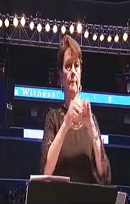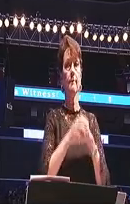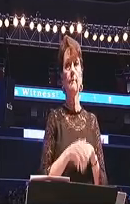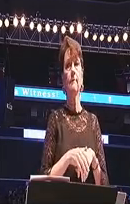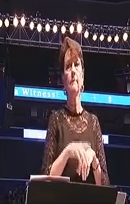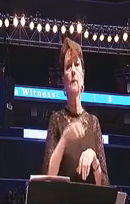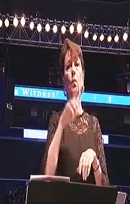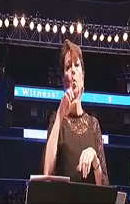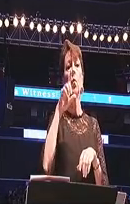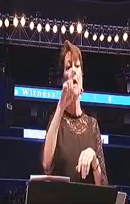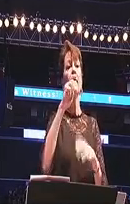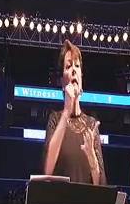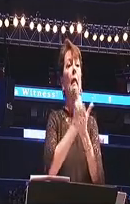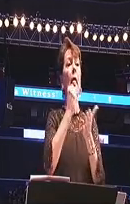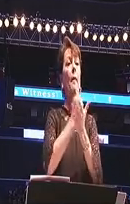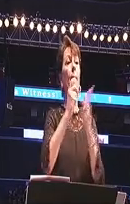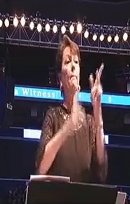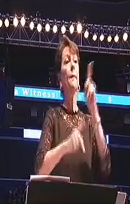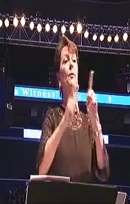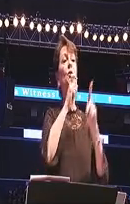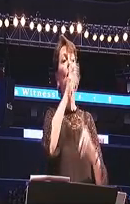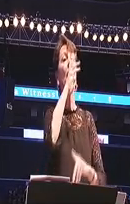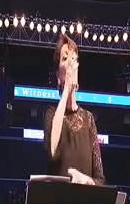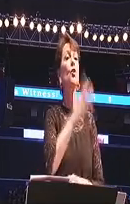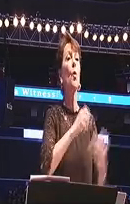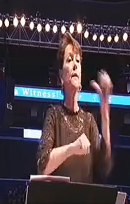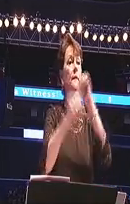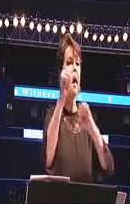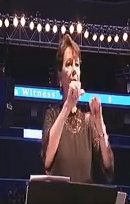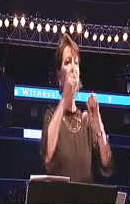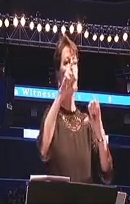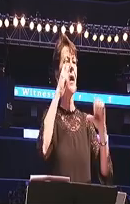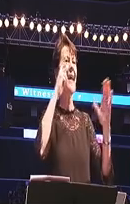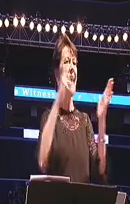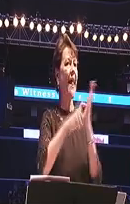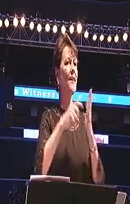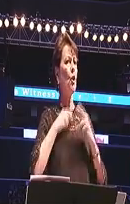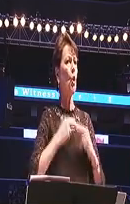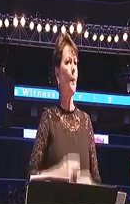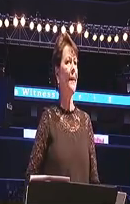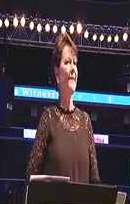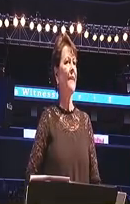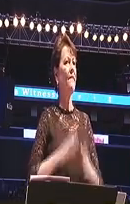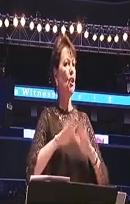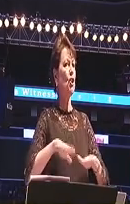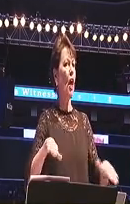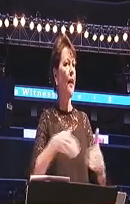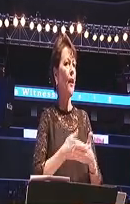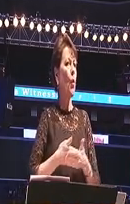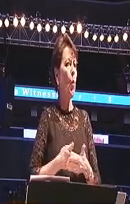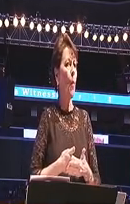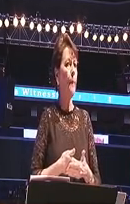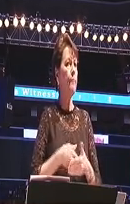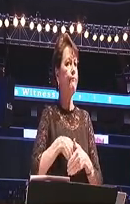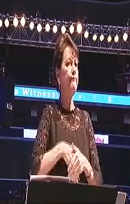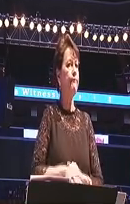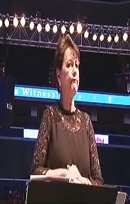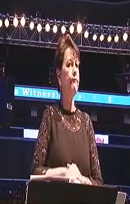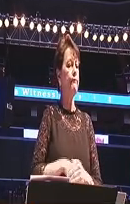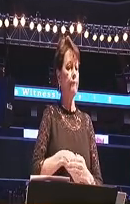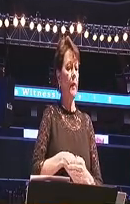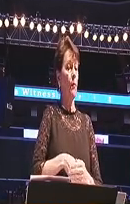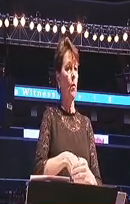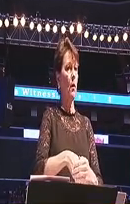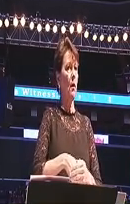deny science, to acknowledge the humanity of the child in the womb, but to also know that if we are going to really fight